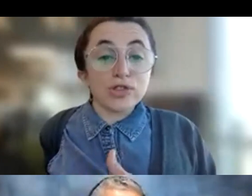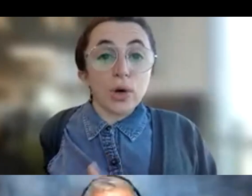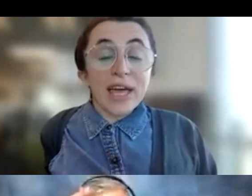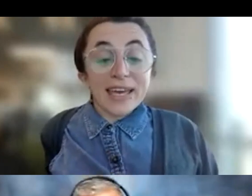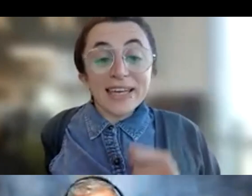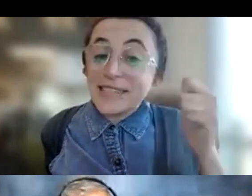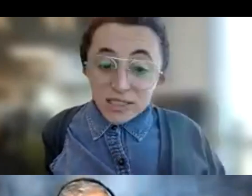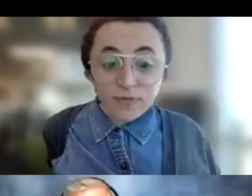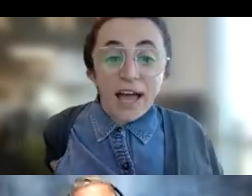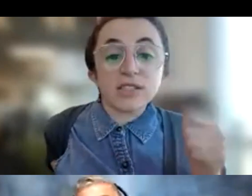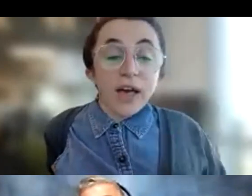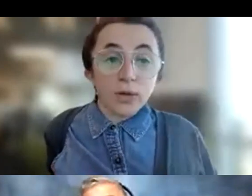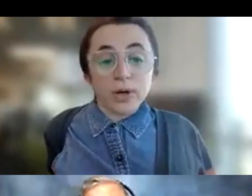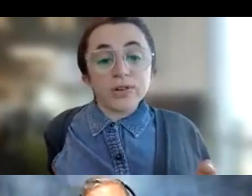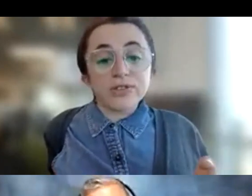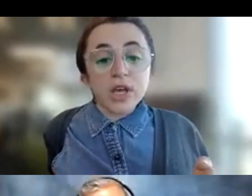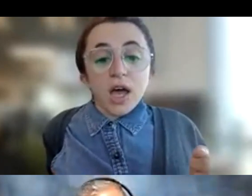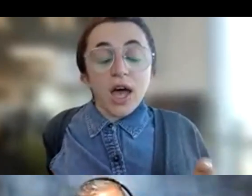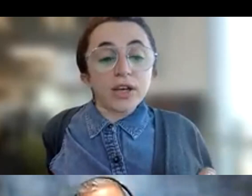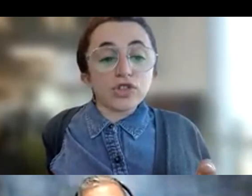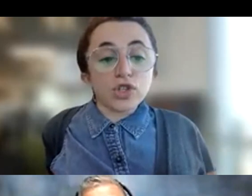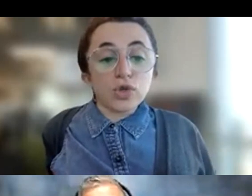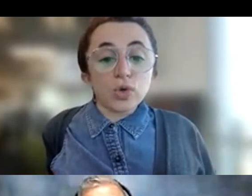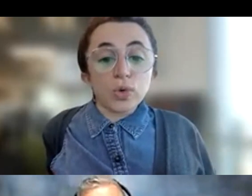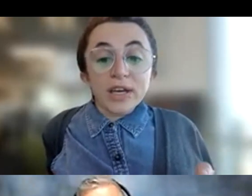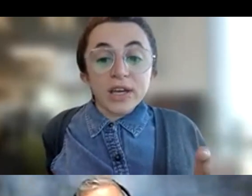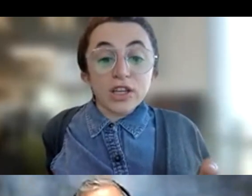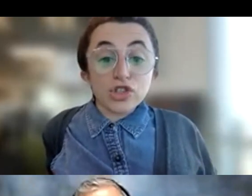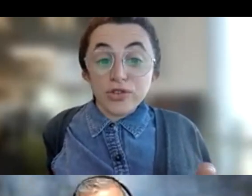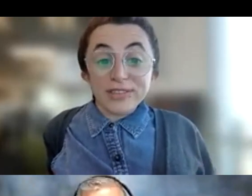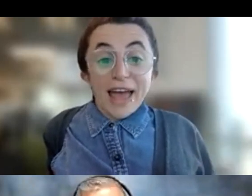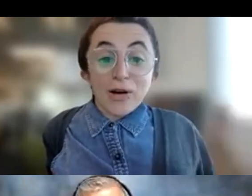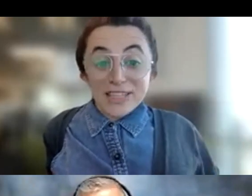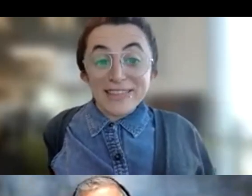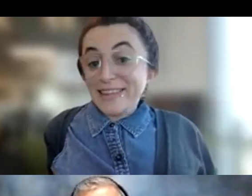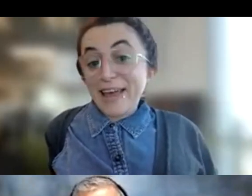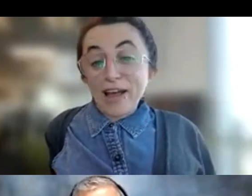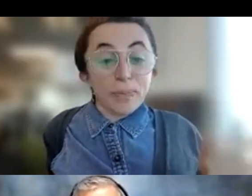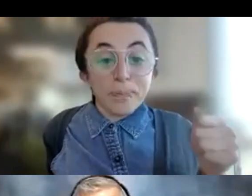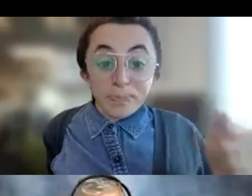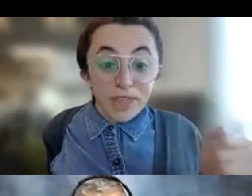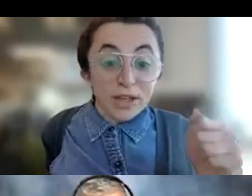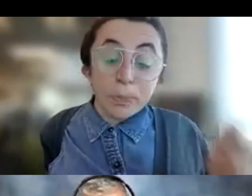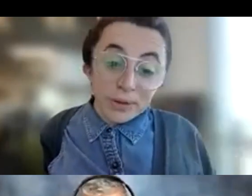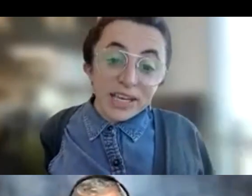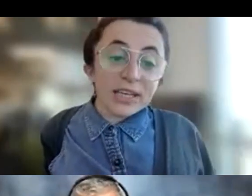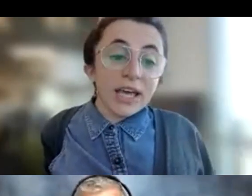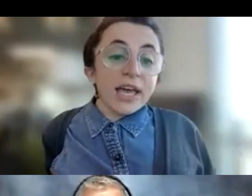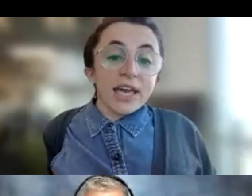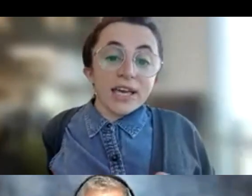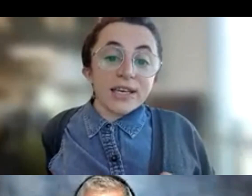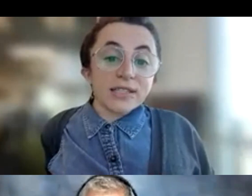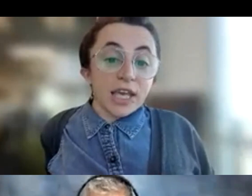to also incentivize developers to ensure that the housing that they're